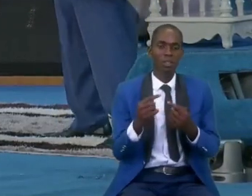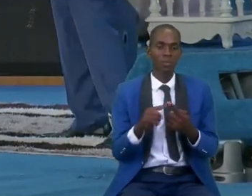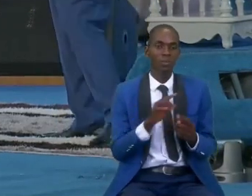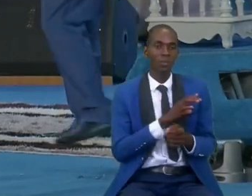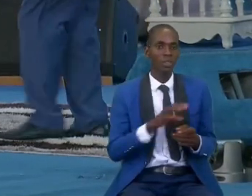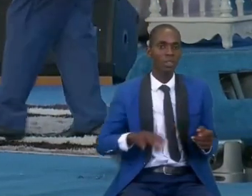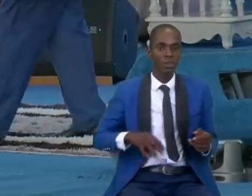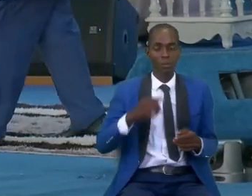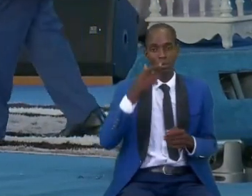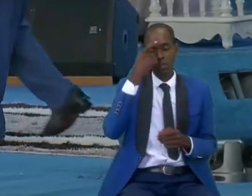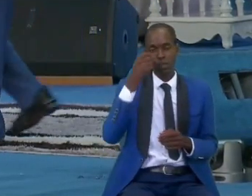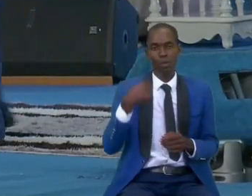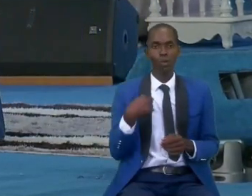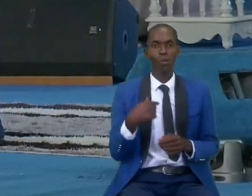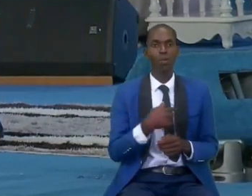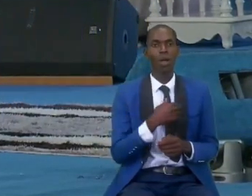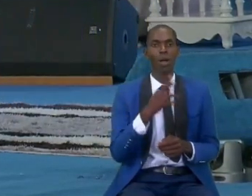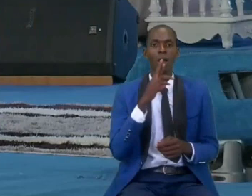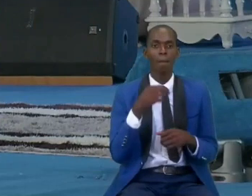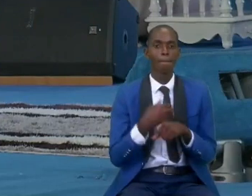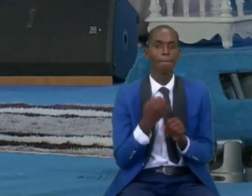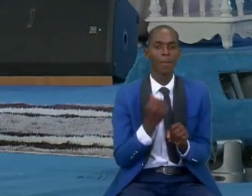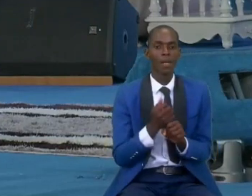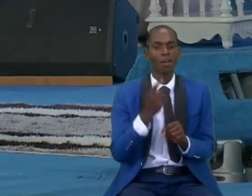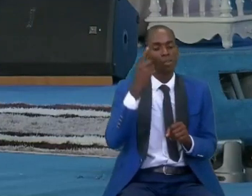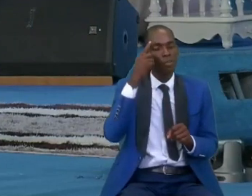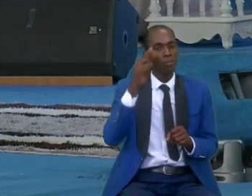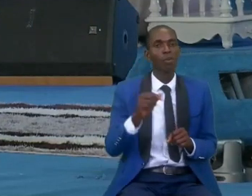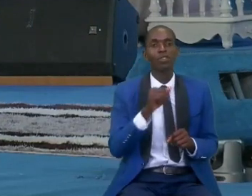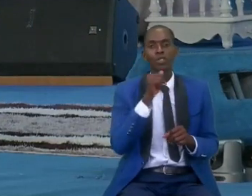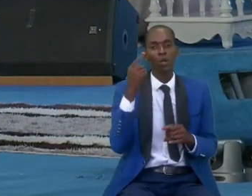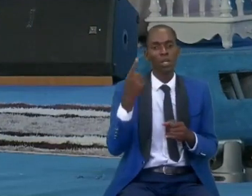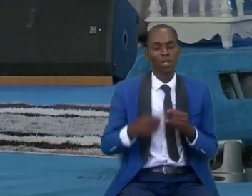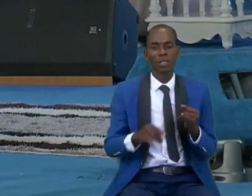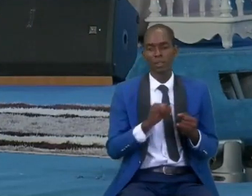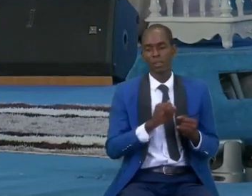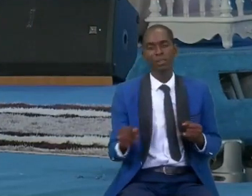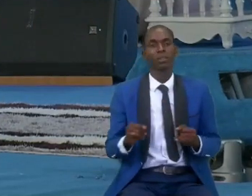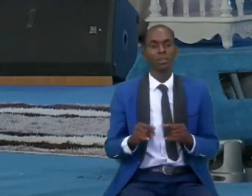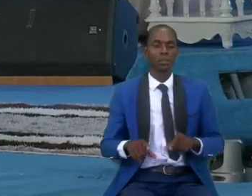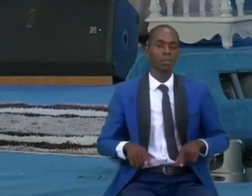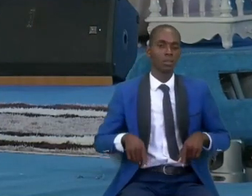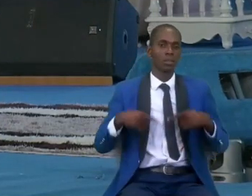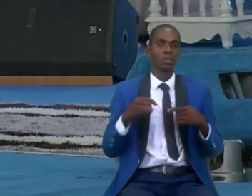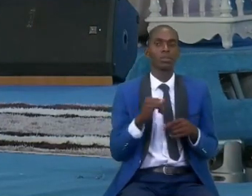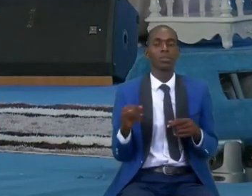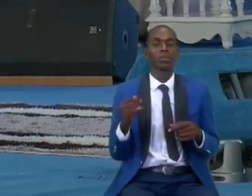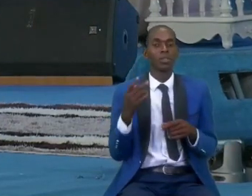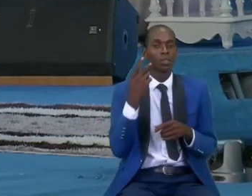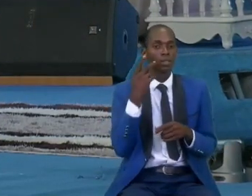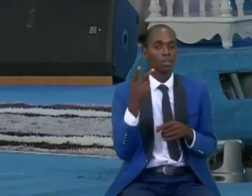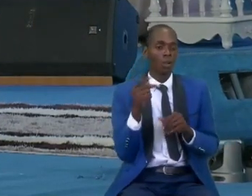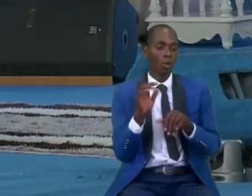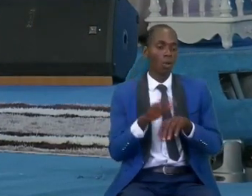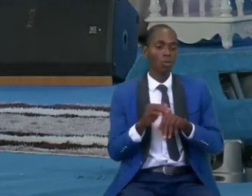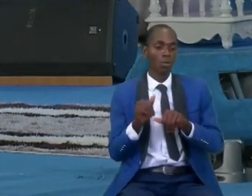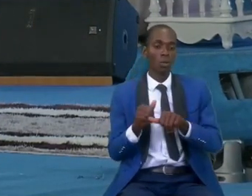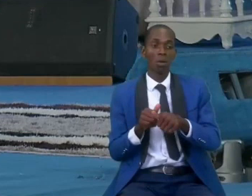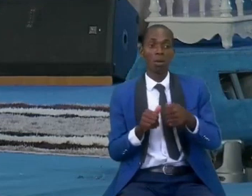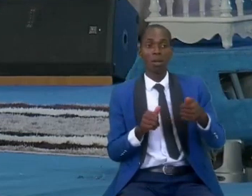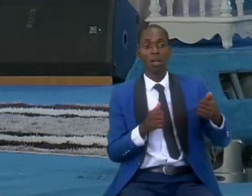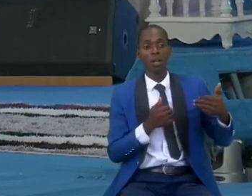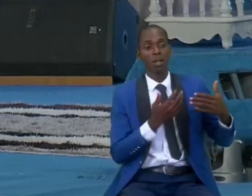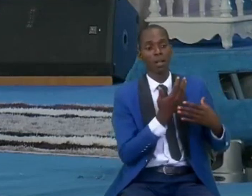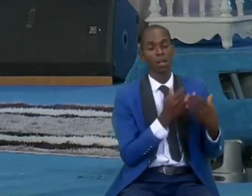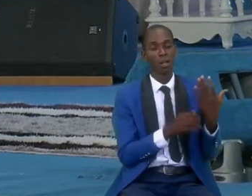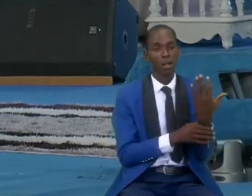endless existence. On the other hand, those who do not have the